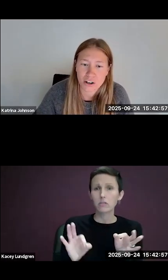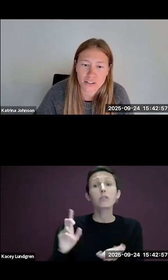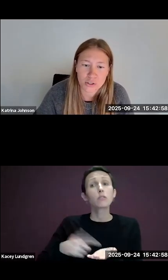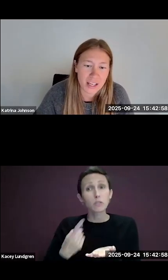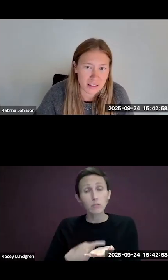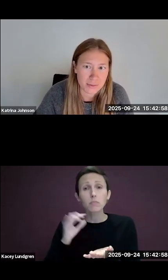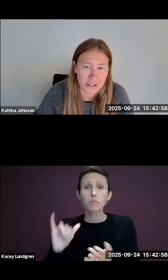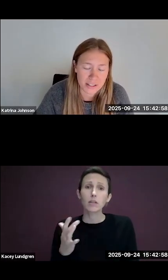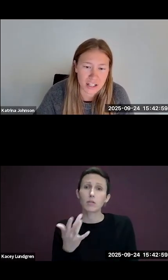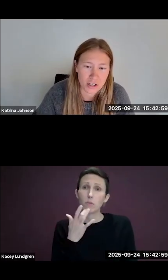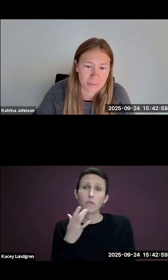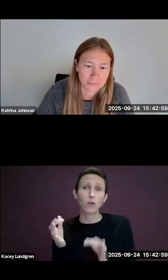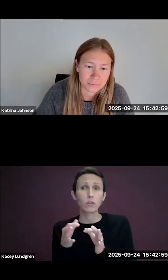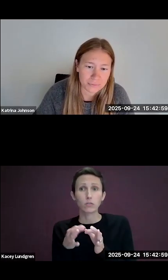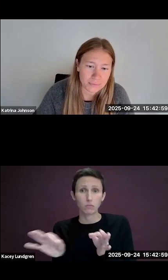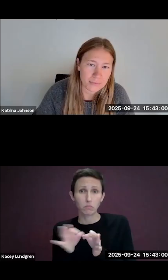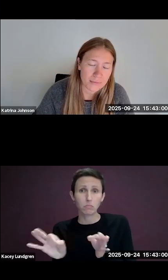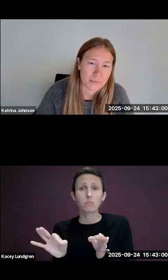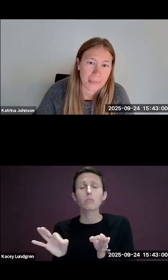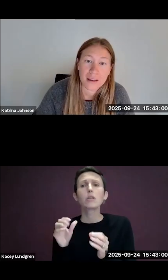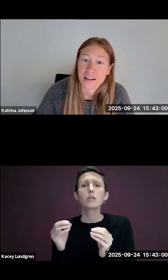you may even hear us use it in this presentation.